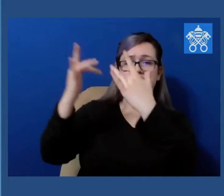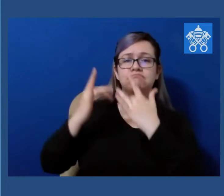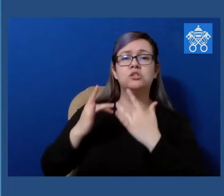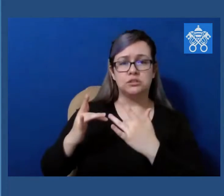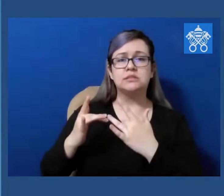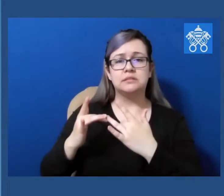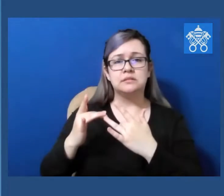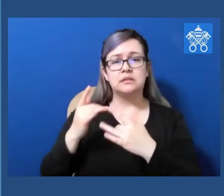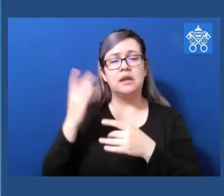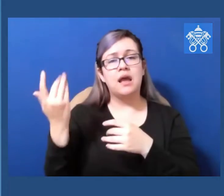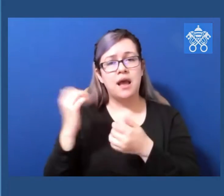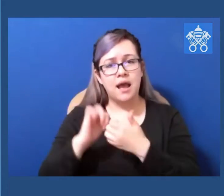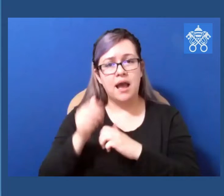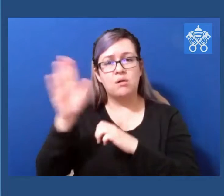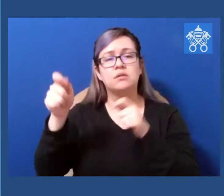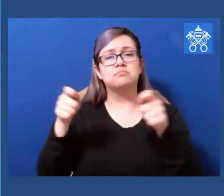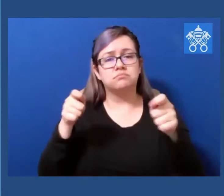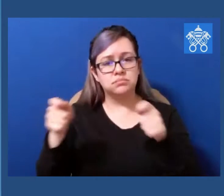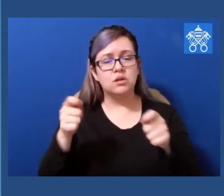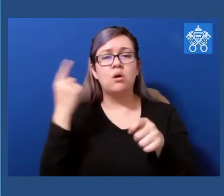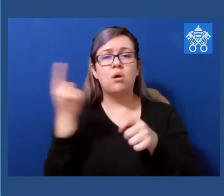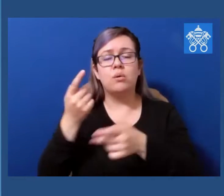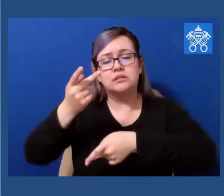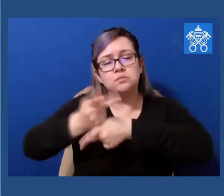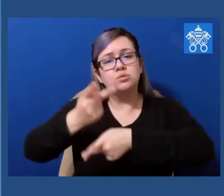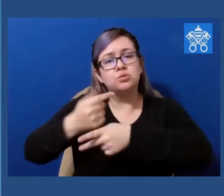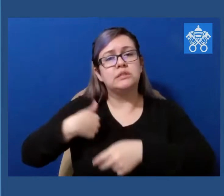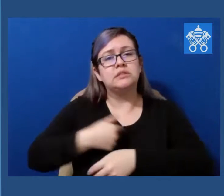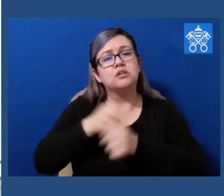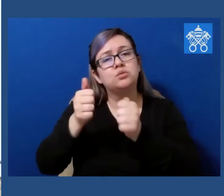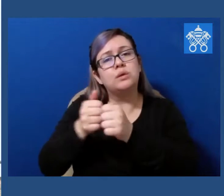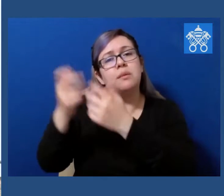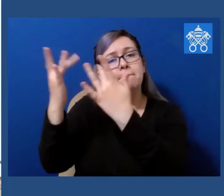He can't deal with us in any other way. He always treats us with mercy.